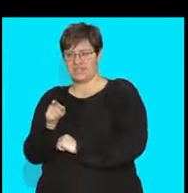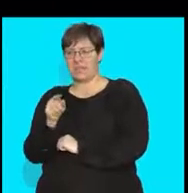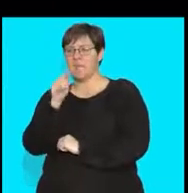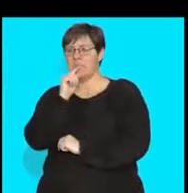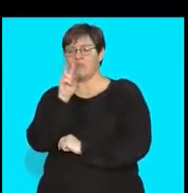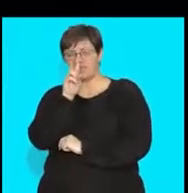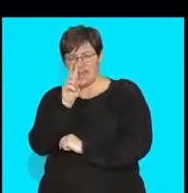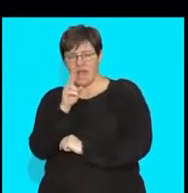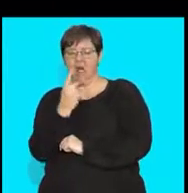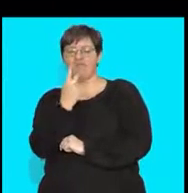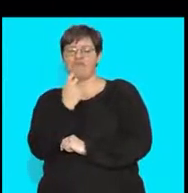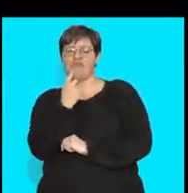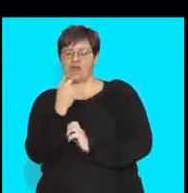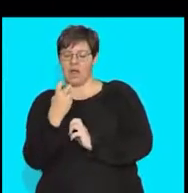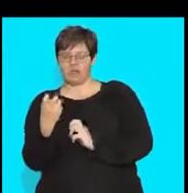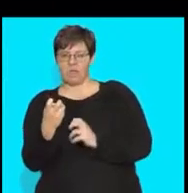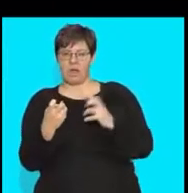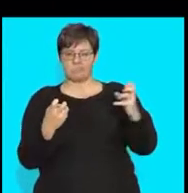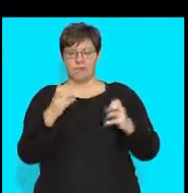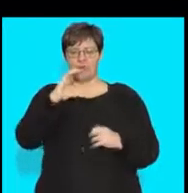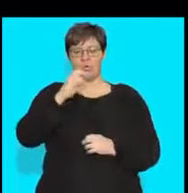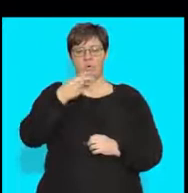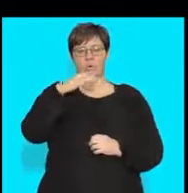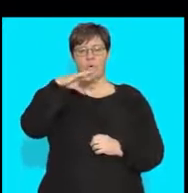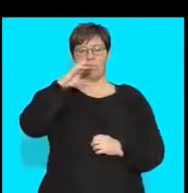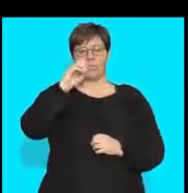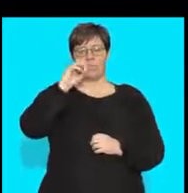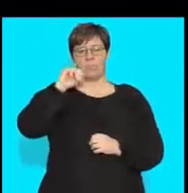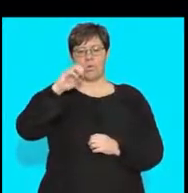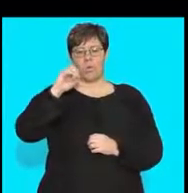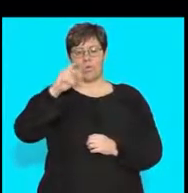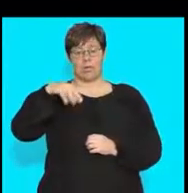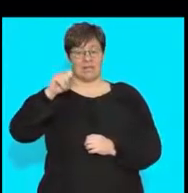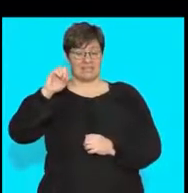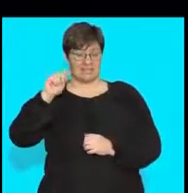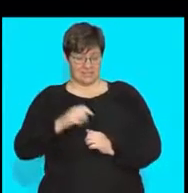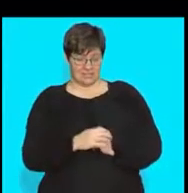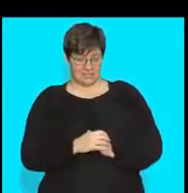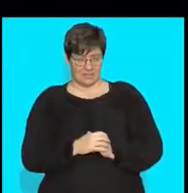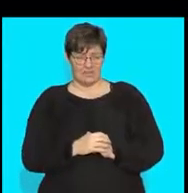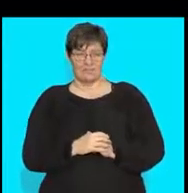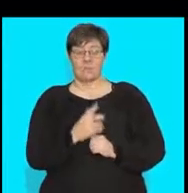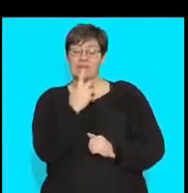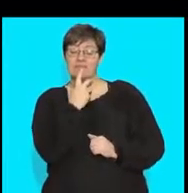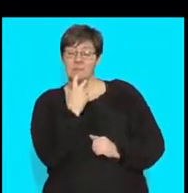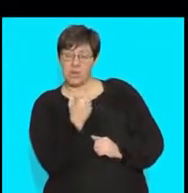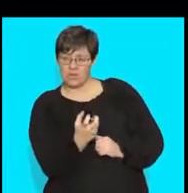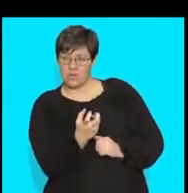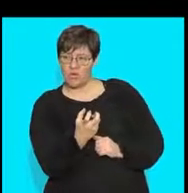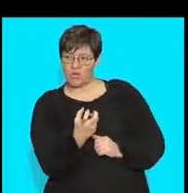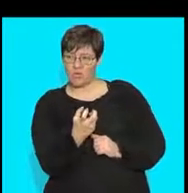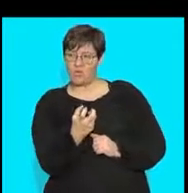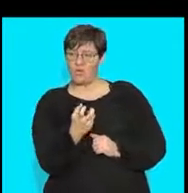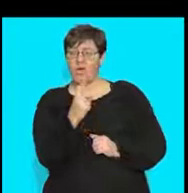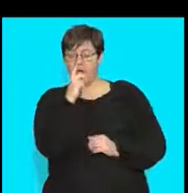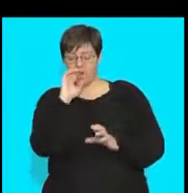you're going to now see the red, the chromoplasts. Guys, this is what your tomato